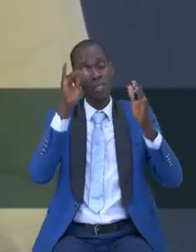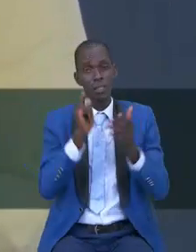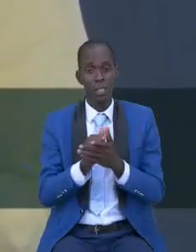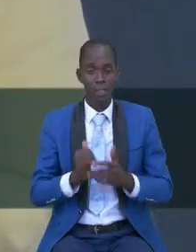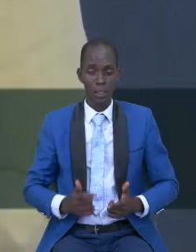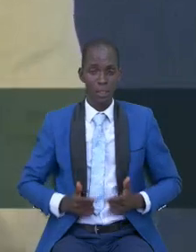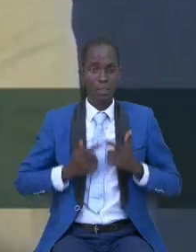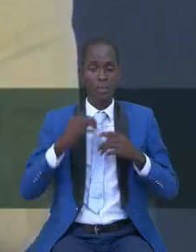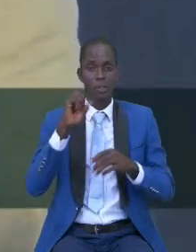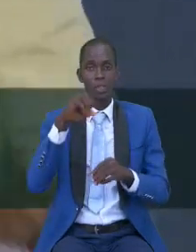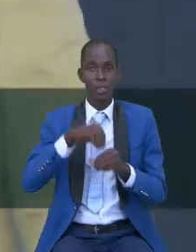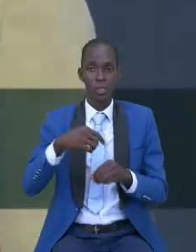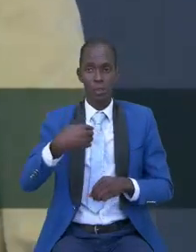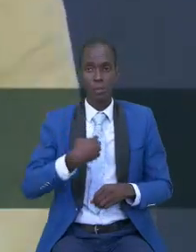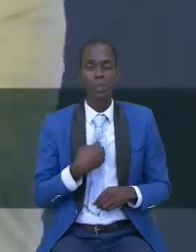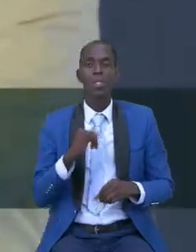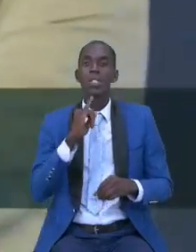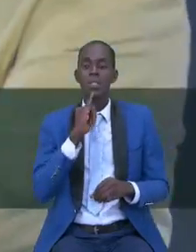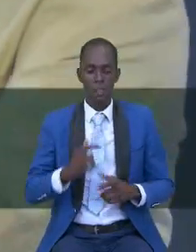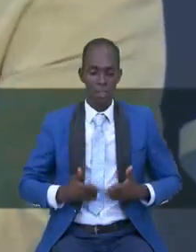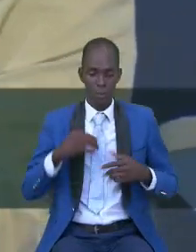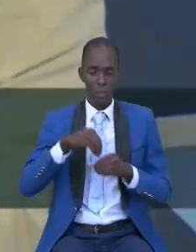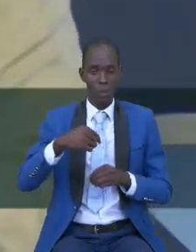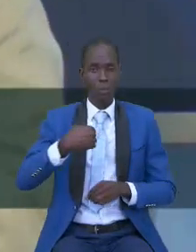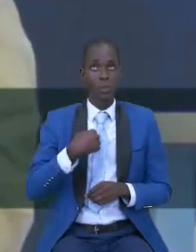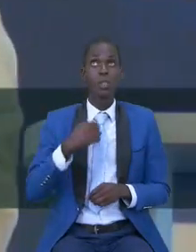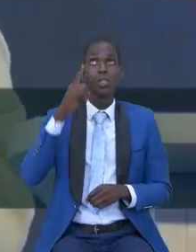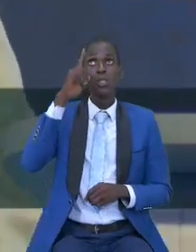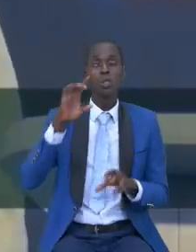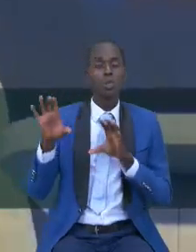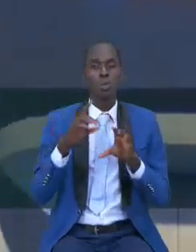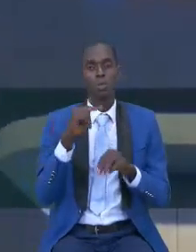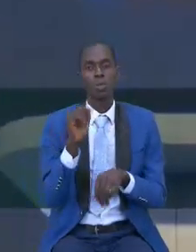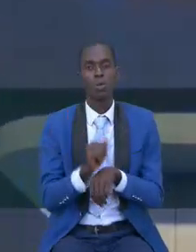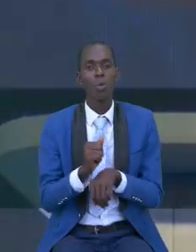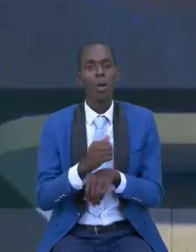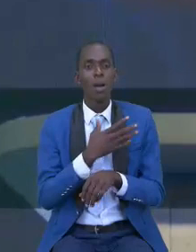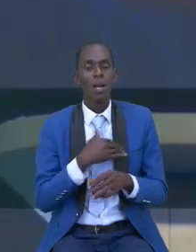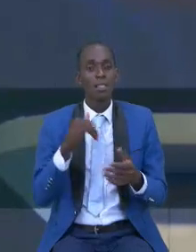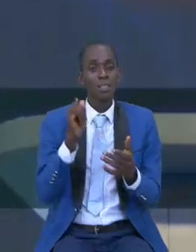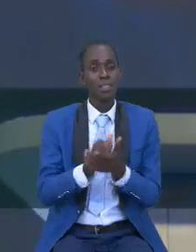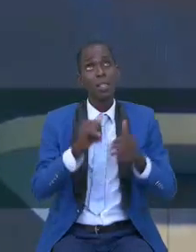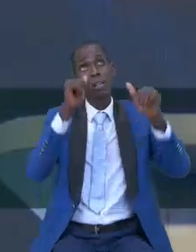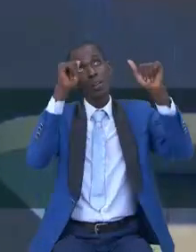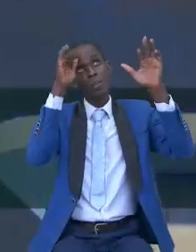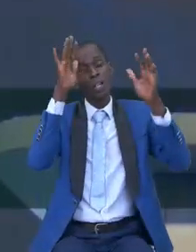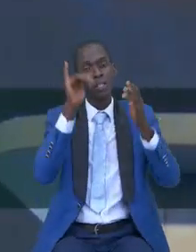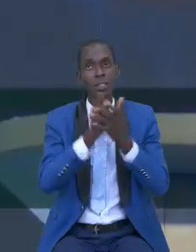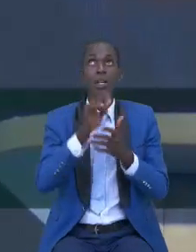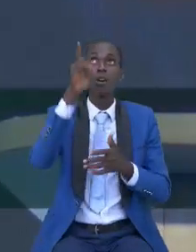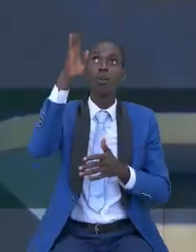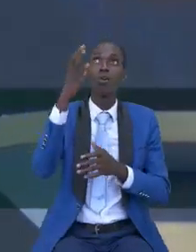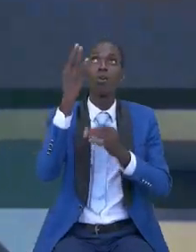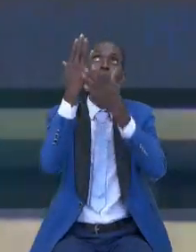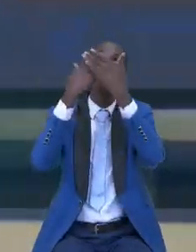dwelleth in me, is resident in me, he doeth the work. And that Father, that God of heaven